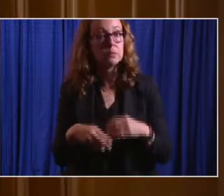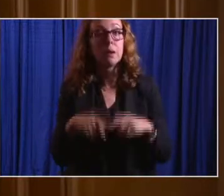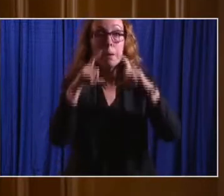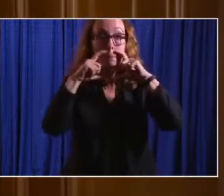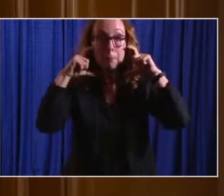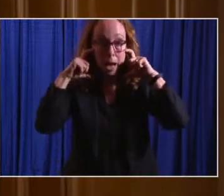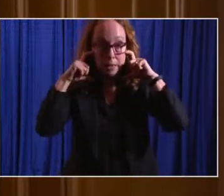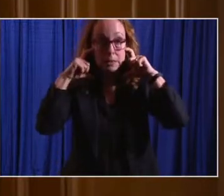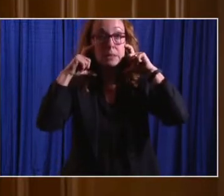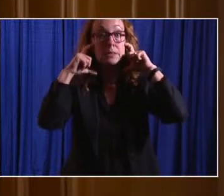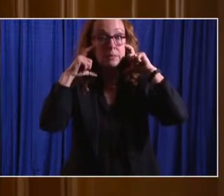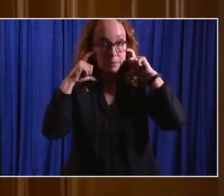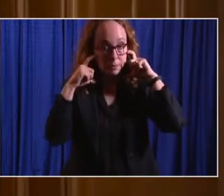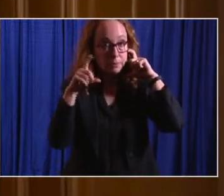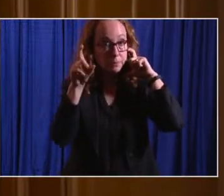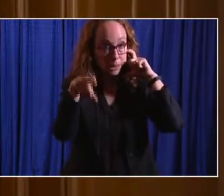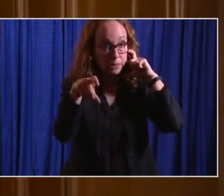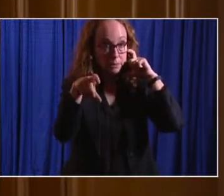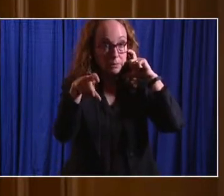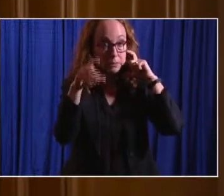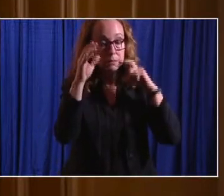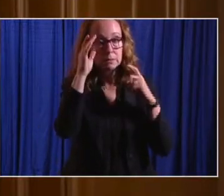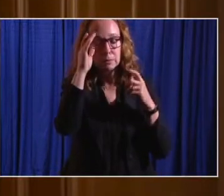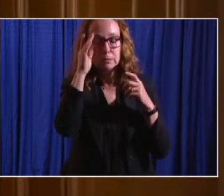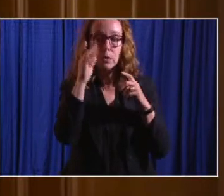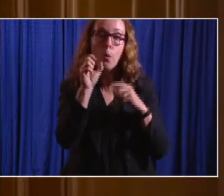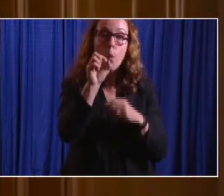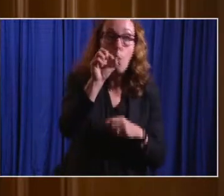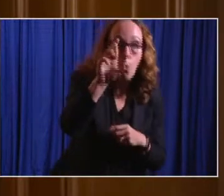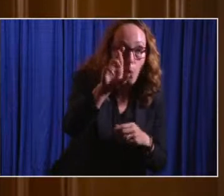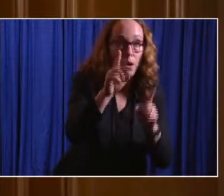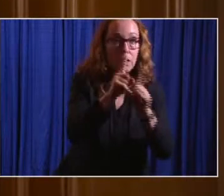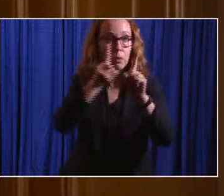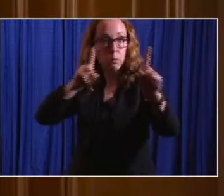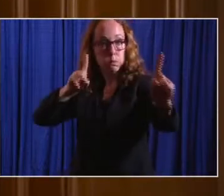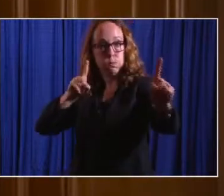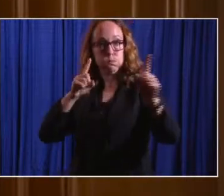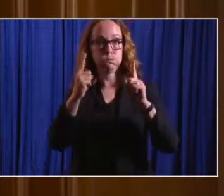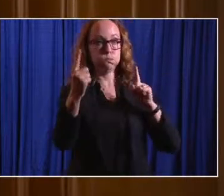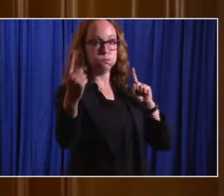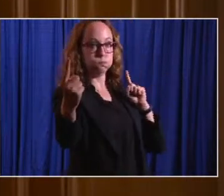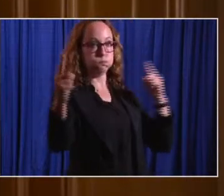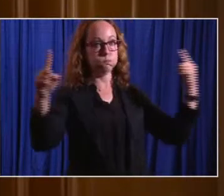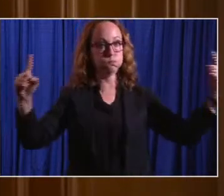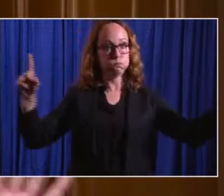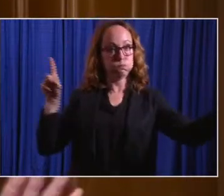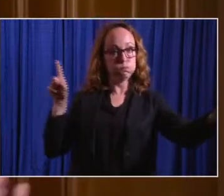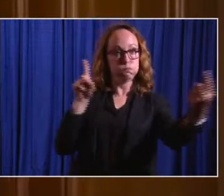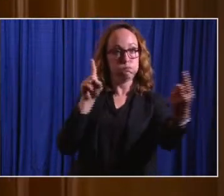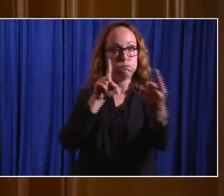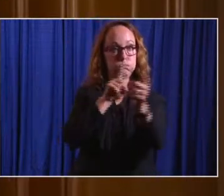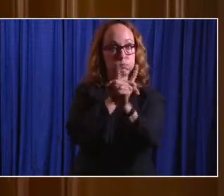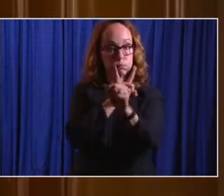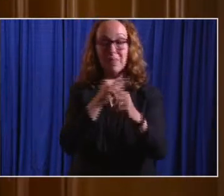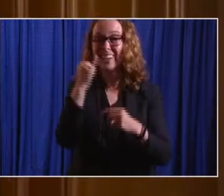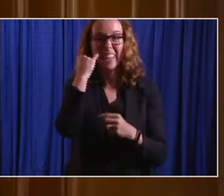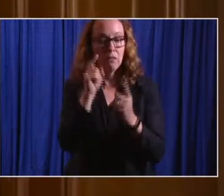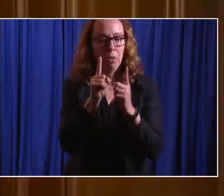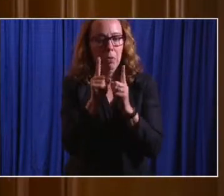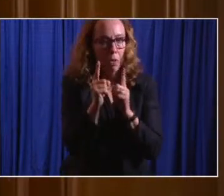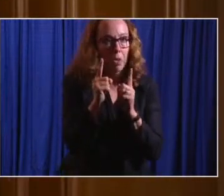masked if they cannot maintain social distance outside. And so, you saw what you saw, I saw what I